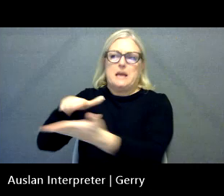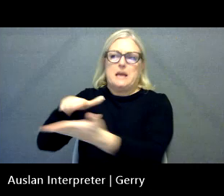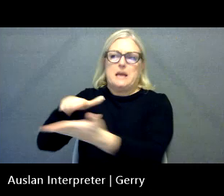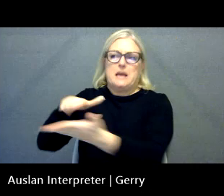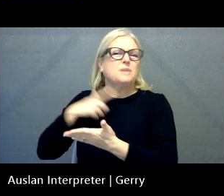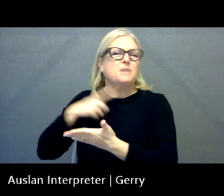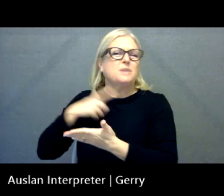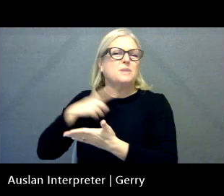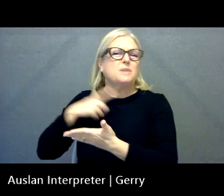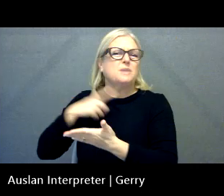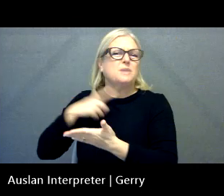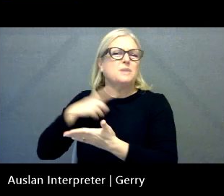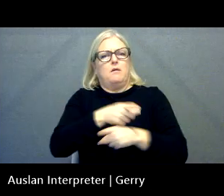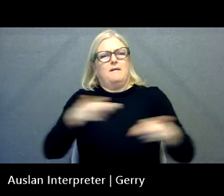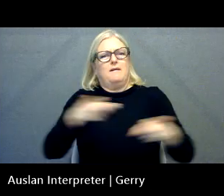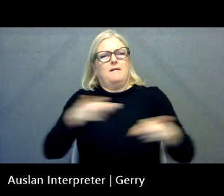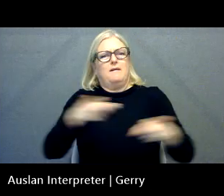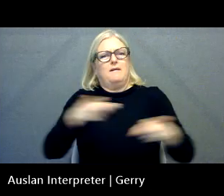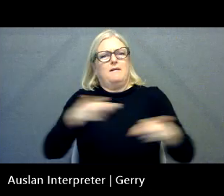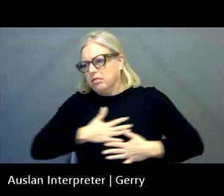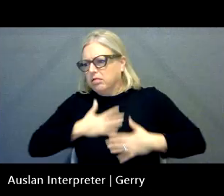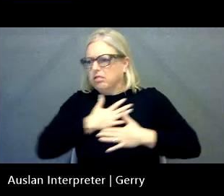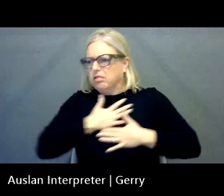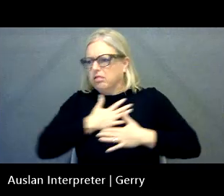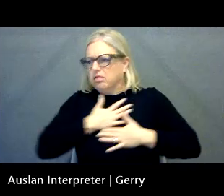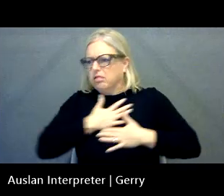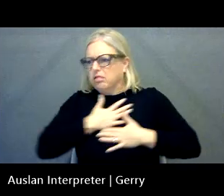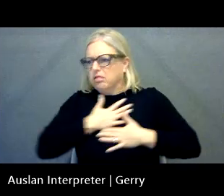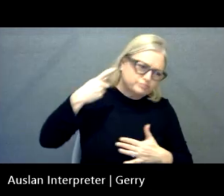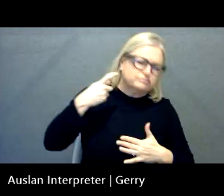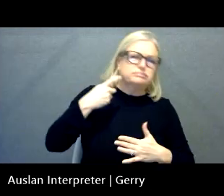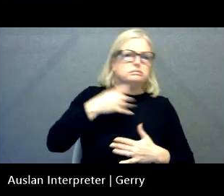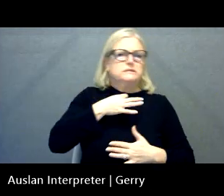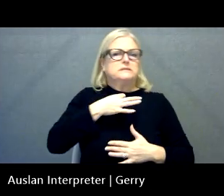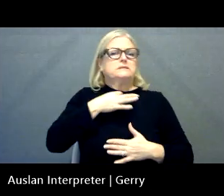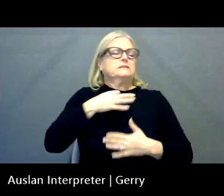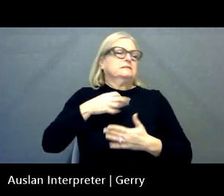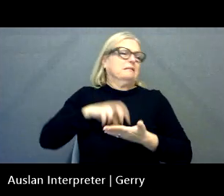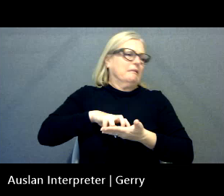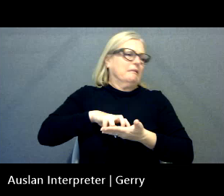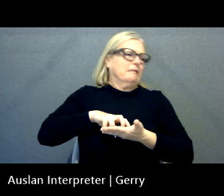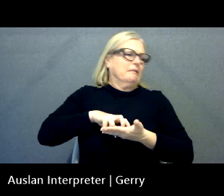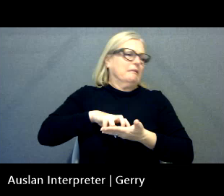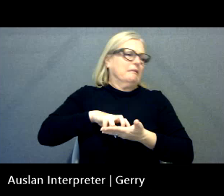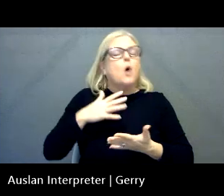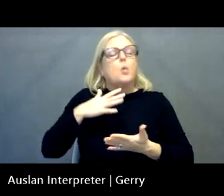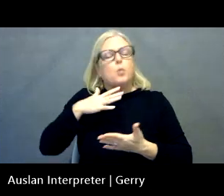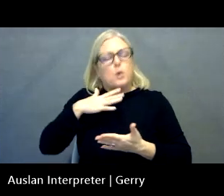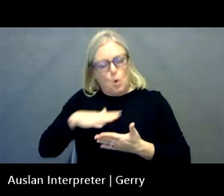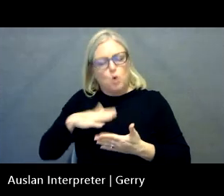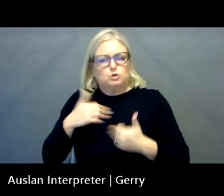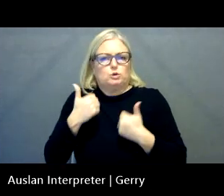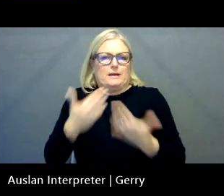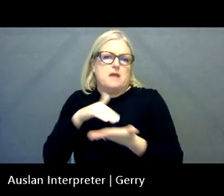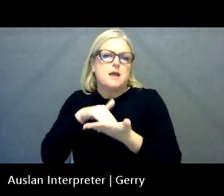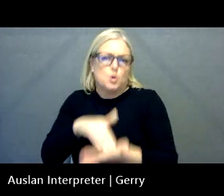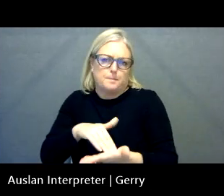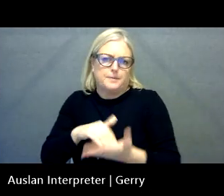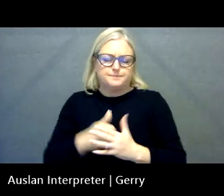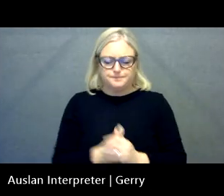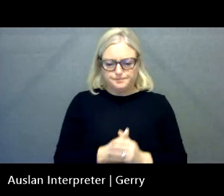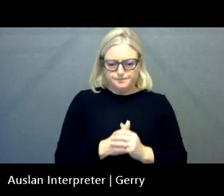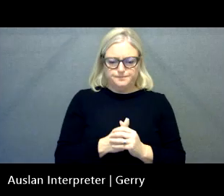from being triggered or feeling unsafe, and notifying that when you're completing these indexes. There is a